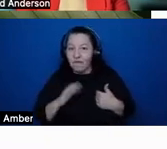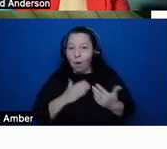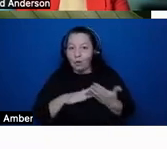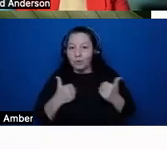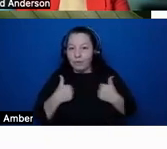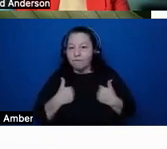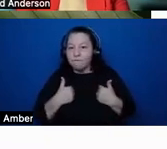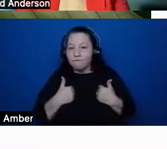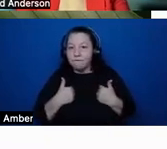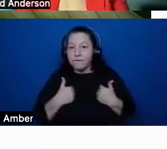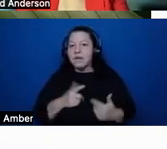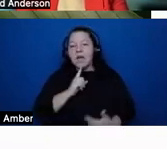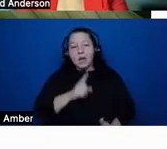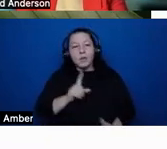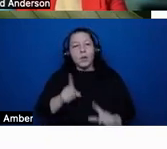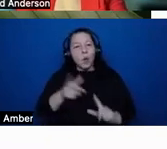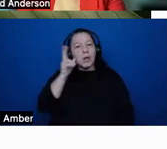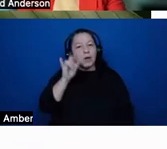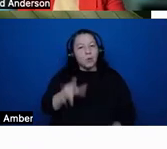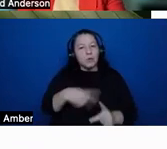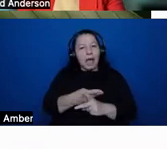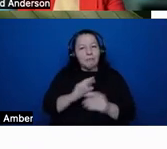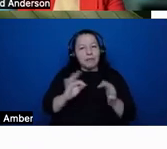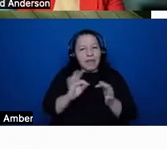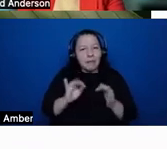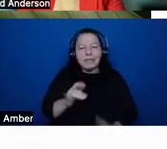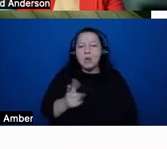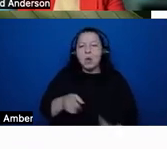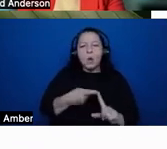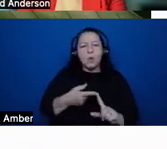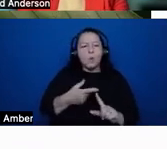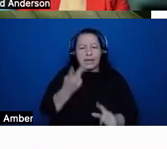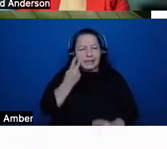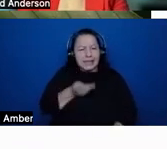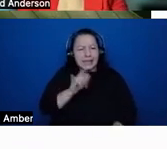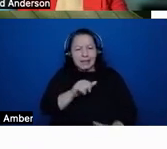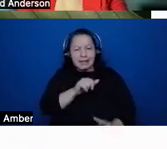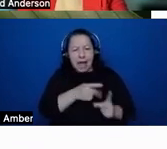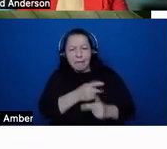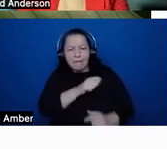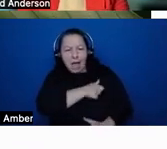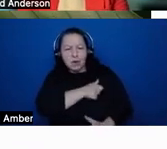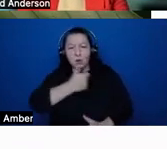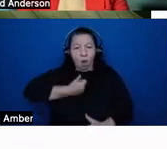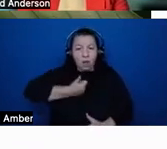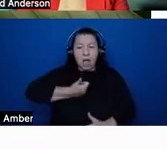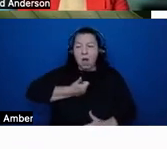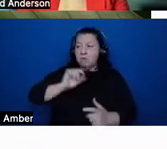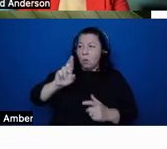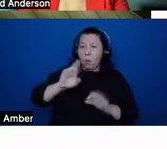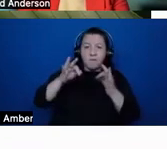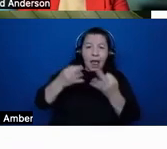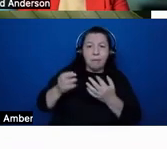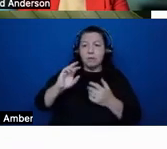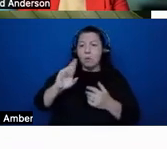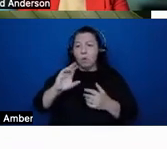hear statements like that, or when we confront attitudes like that in ourselves and our families, even in our work, is to